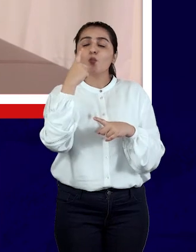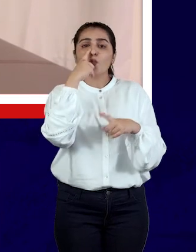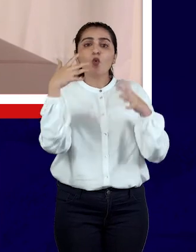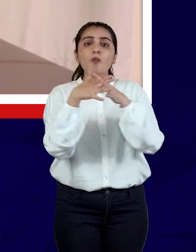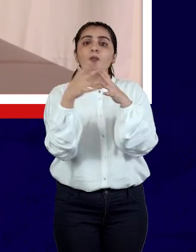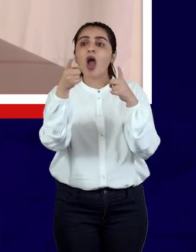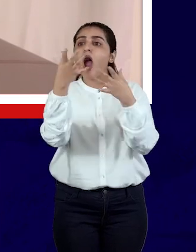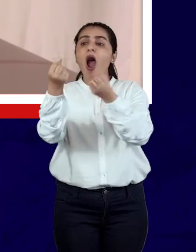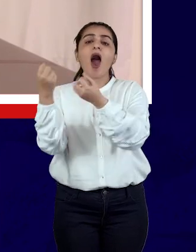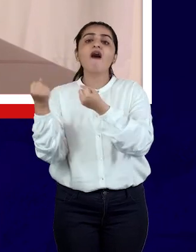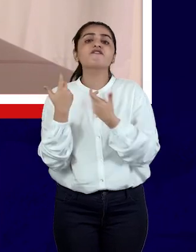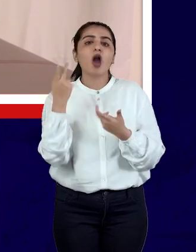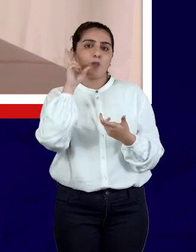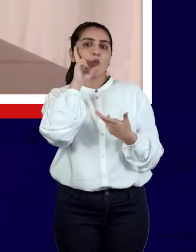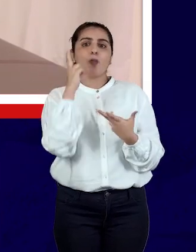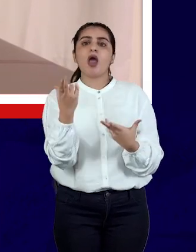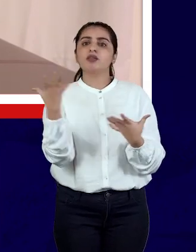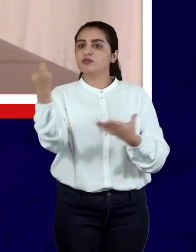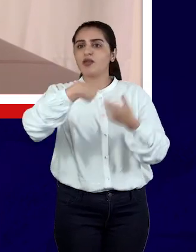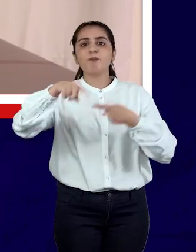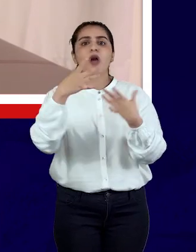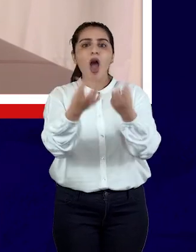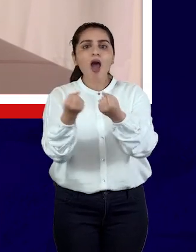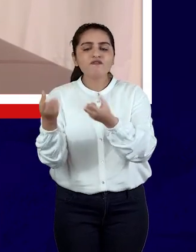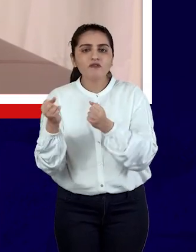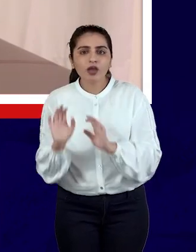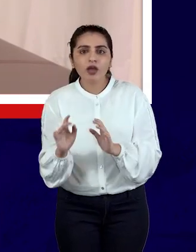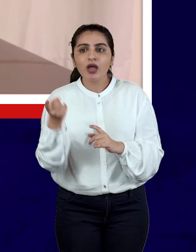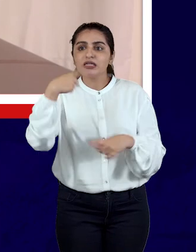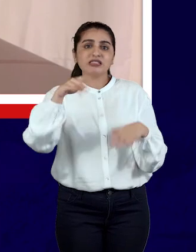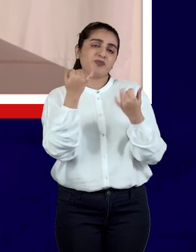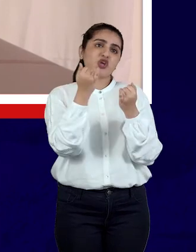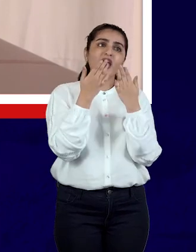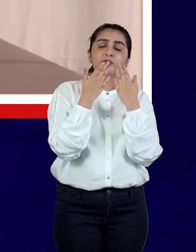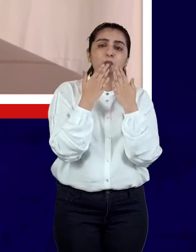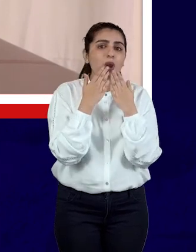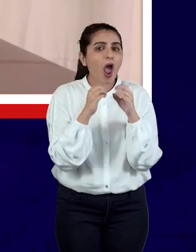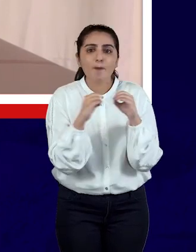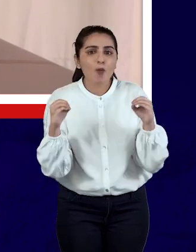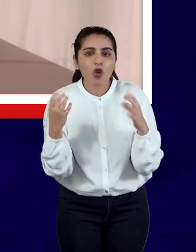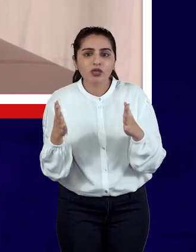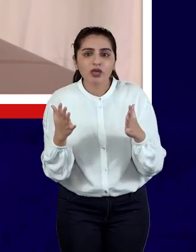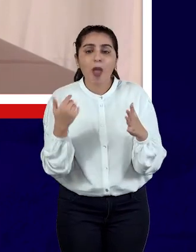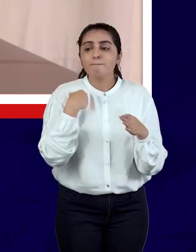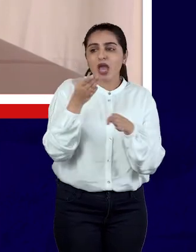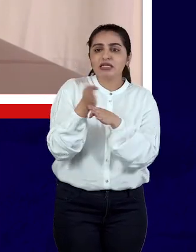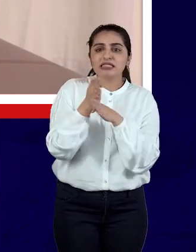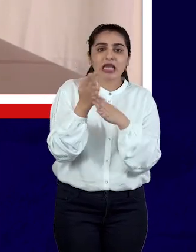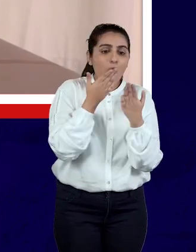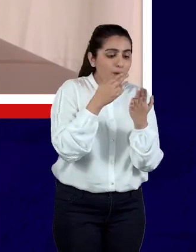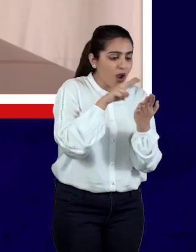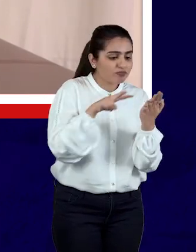have here, at least most of them, is a mobile phone. They may not have basic education, so I can't teach them the